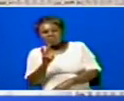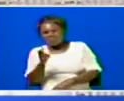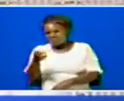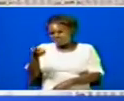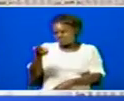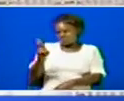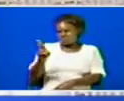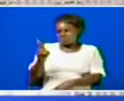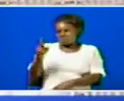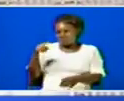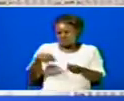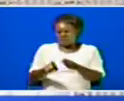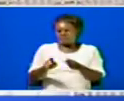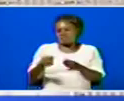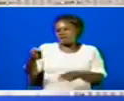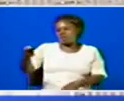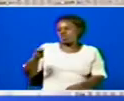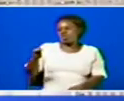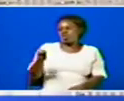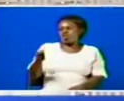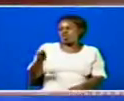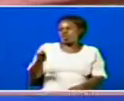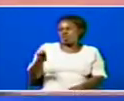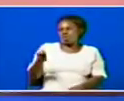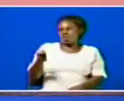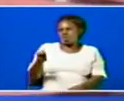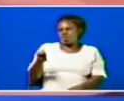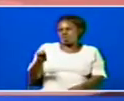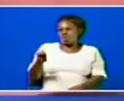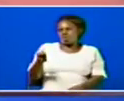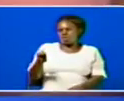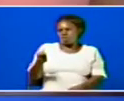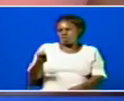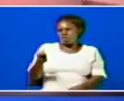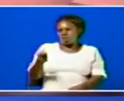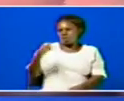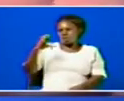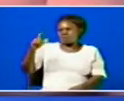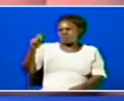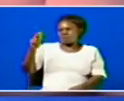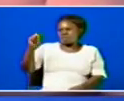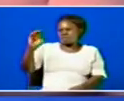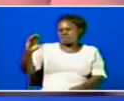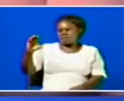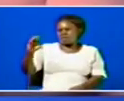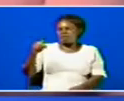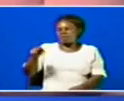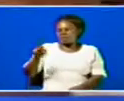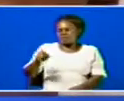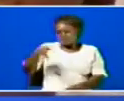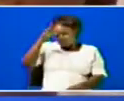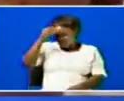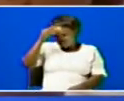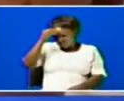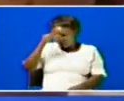risasi, imepenetrate kwa mlango, alafu ikaniingia kwa mguu. According to CTNA, a dream to become a pharmacist